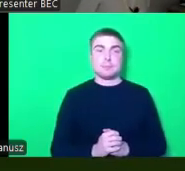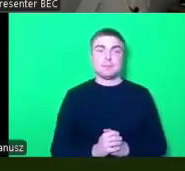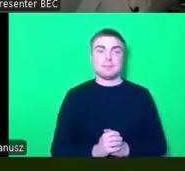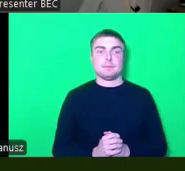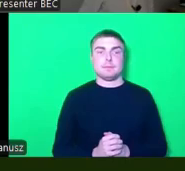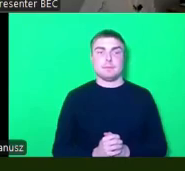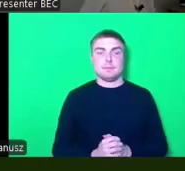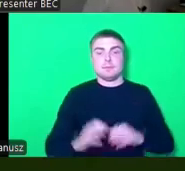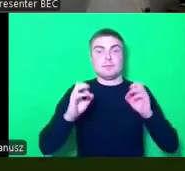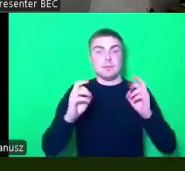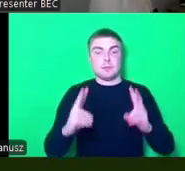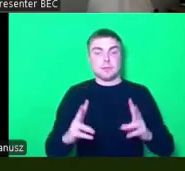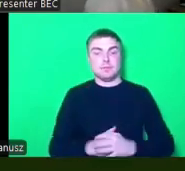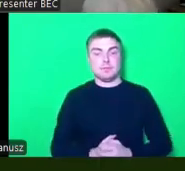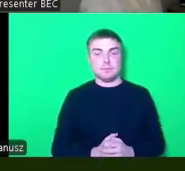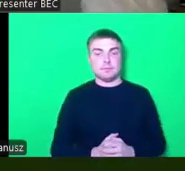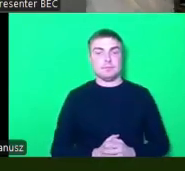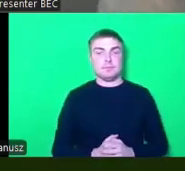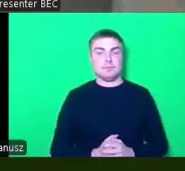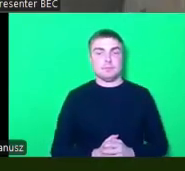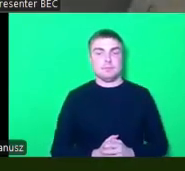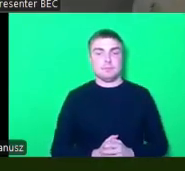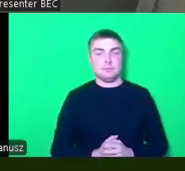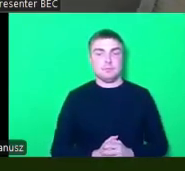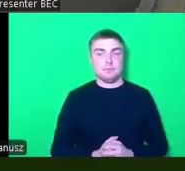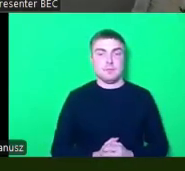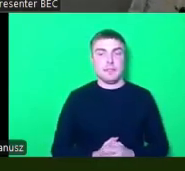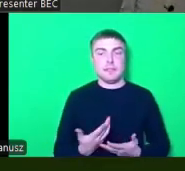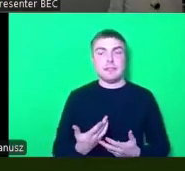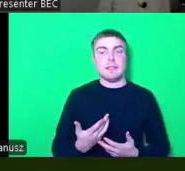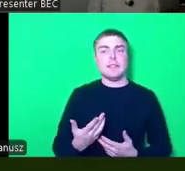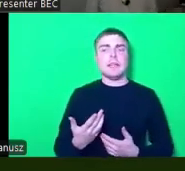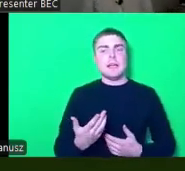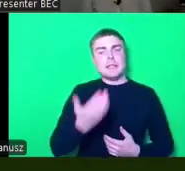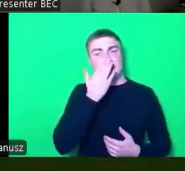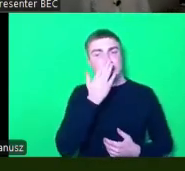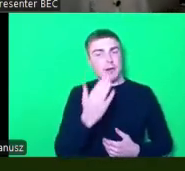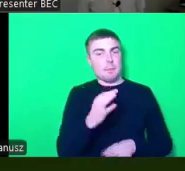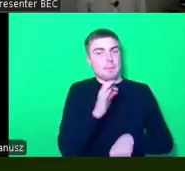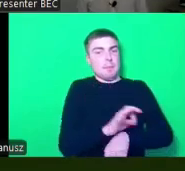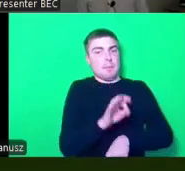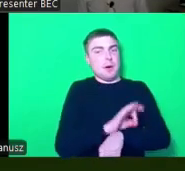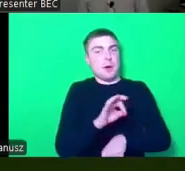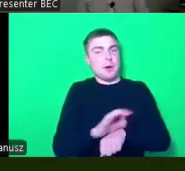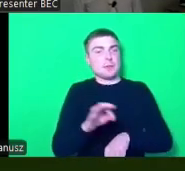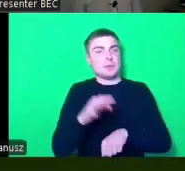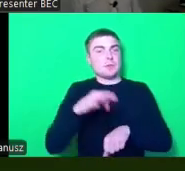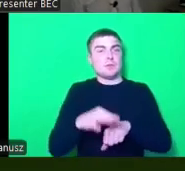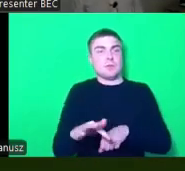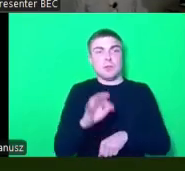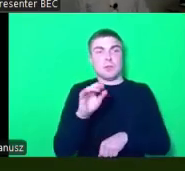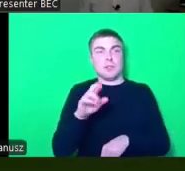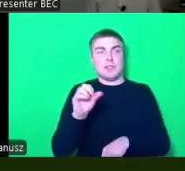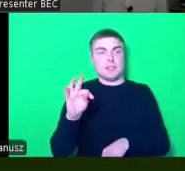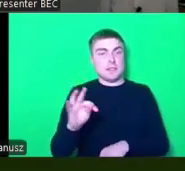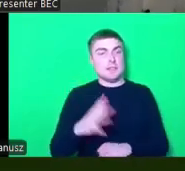Okay, so our Dr. Forest project. How does biodiversity, or more specifically tree diversity,